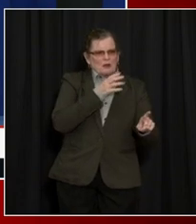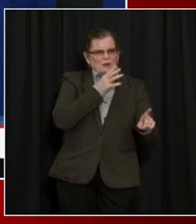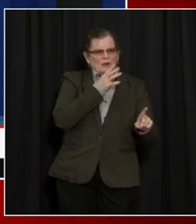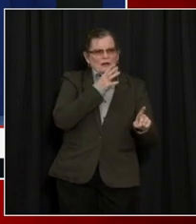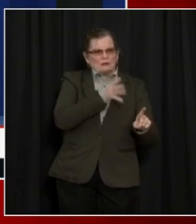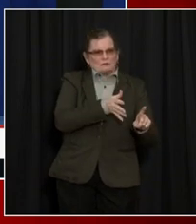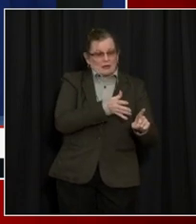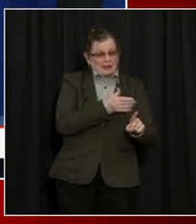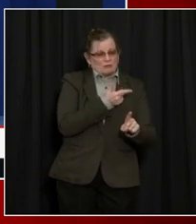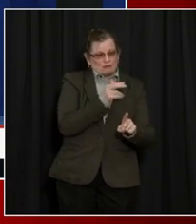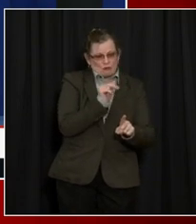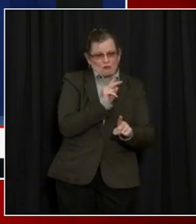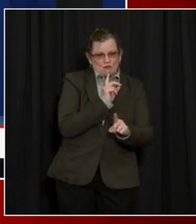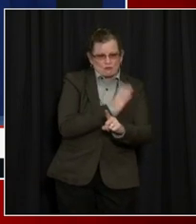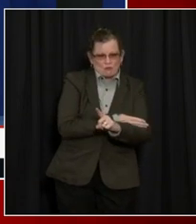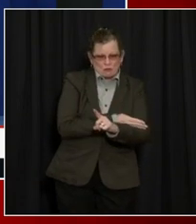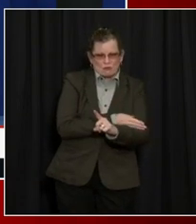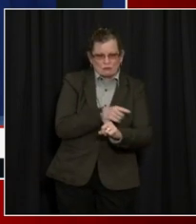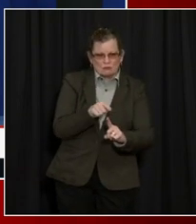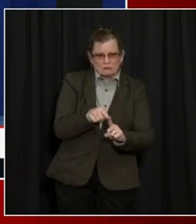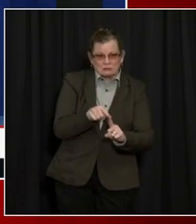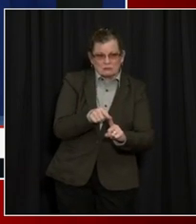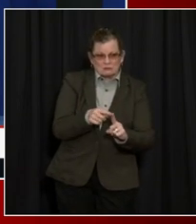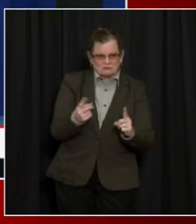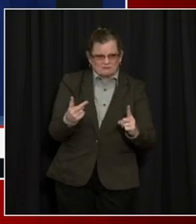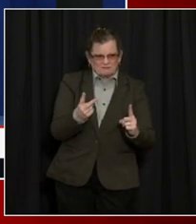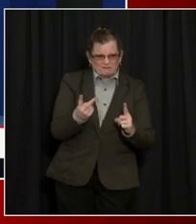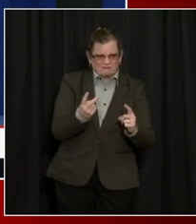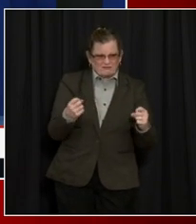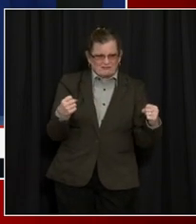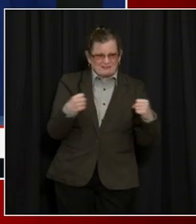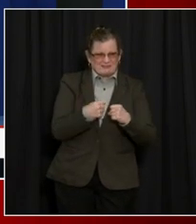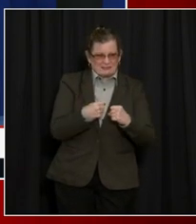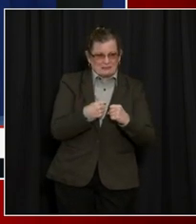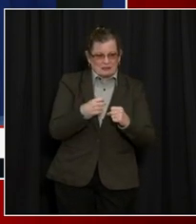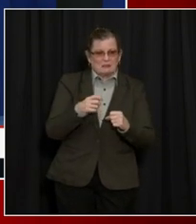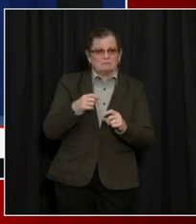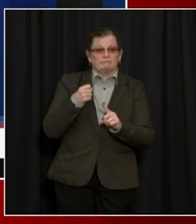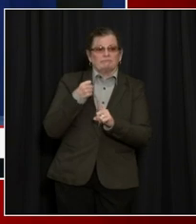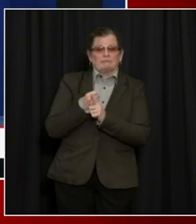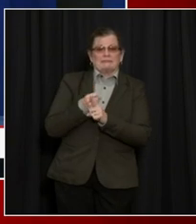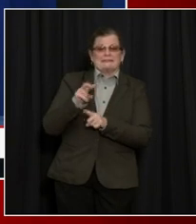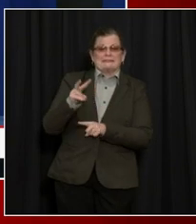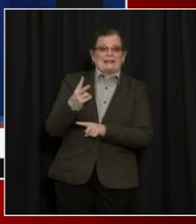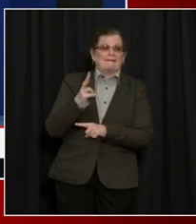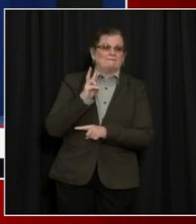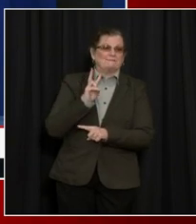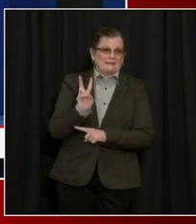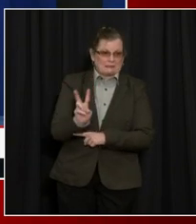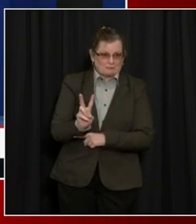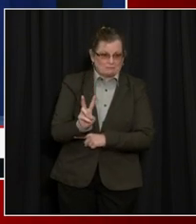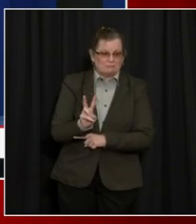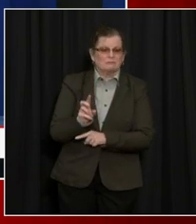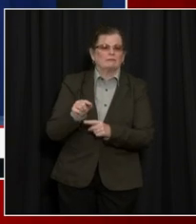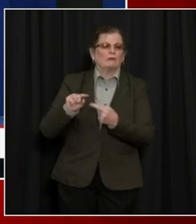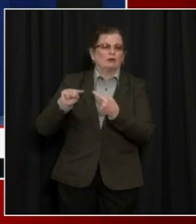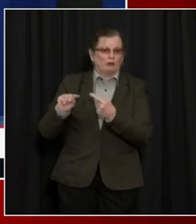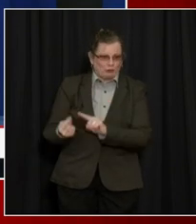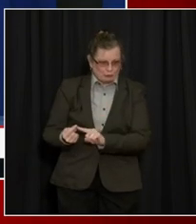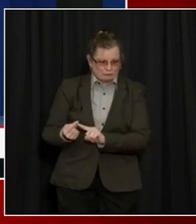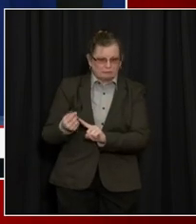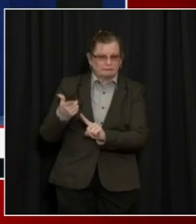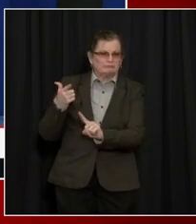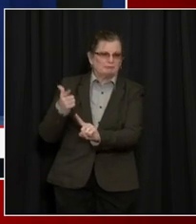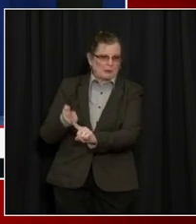this incident, an adult male that sustained non-life-threatening injuries as a result of a gunshot wound. We're going to continue to